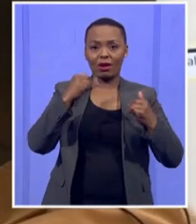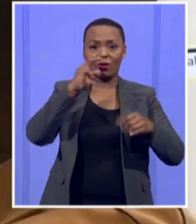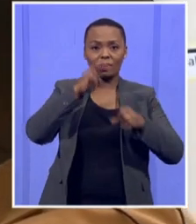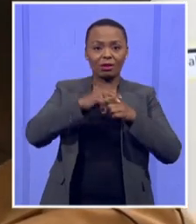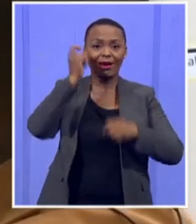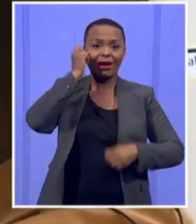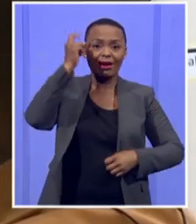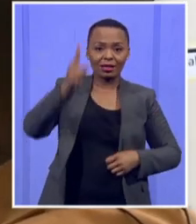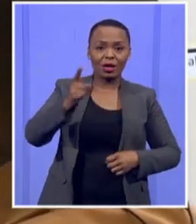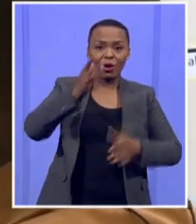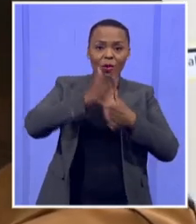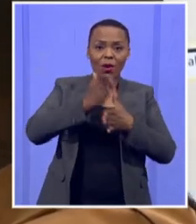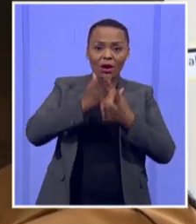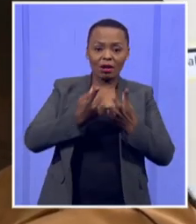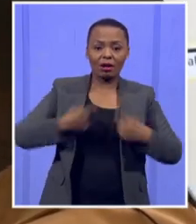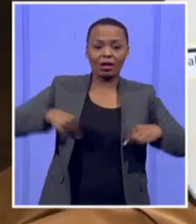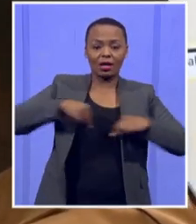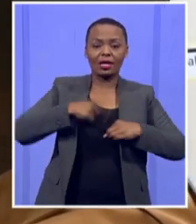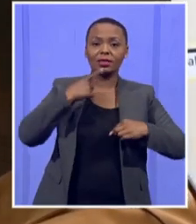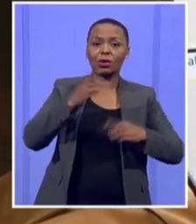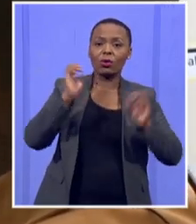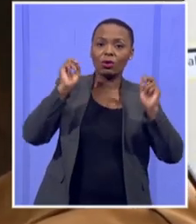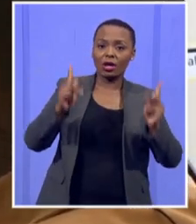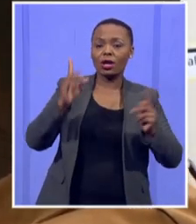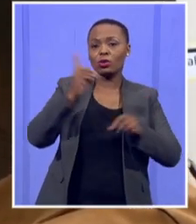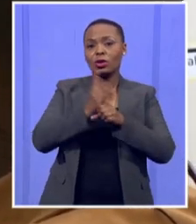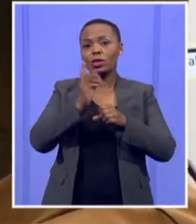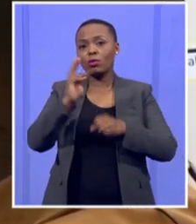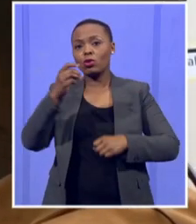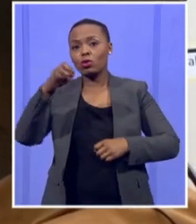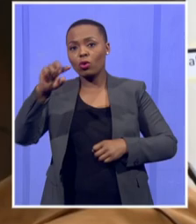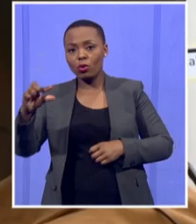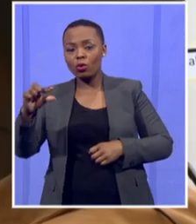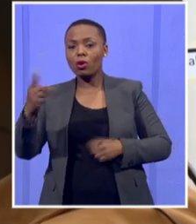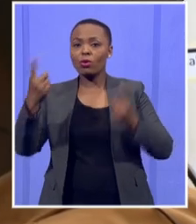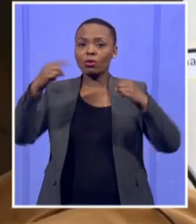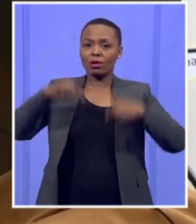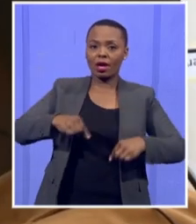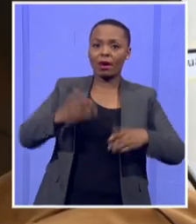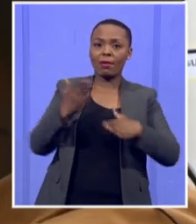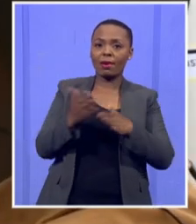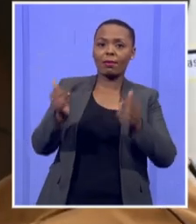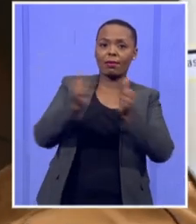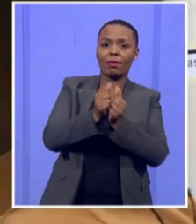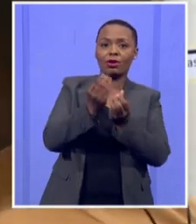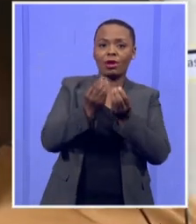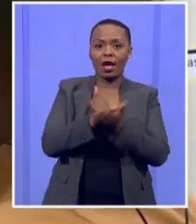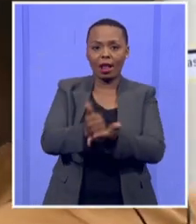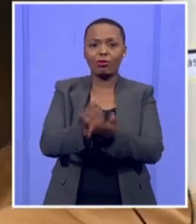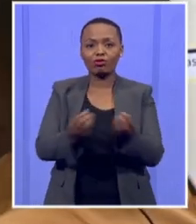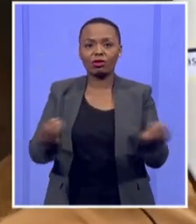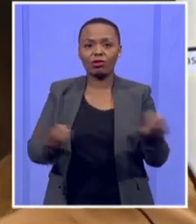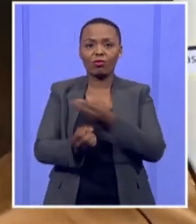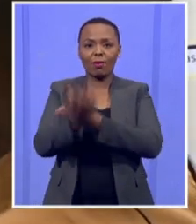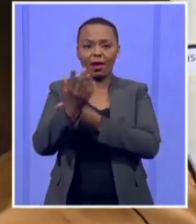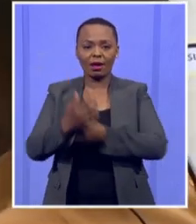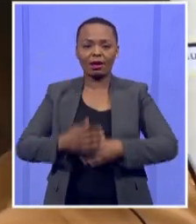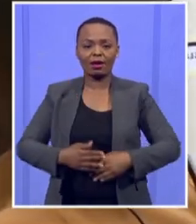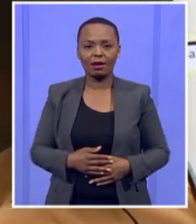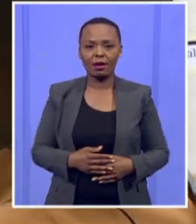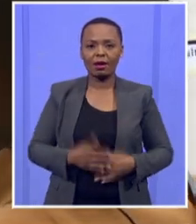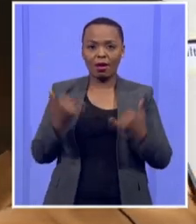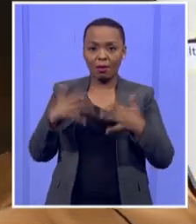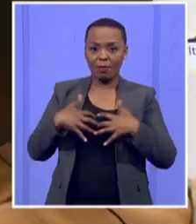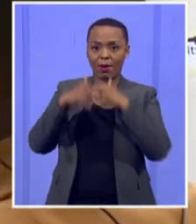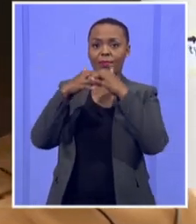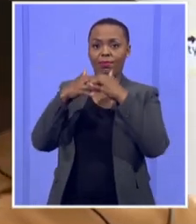do, and say, Dr. Motloung, we are here, we are available to partner with you and help the children of Mpumalanga. And also, what does this mean for the province,